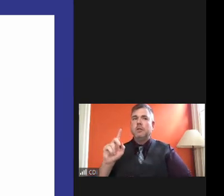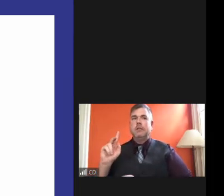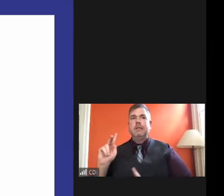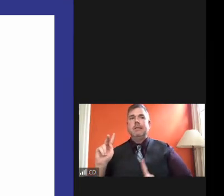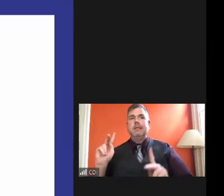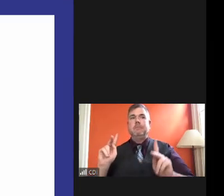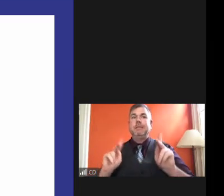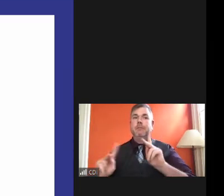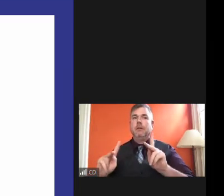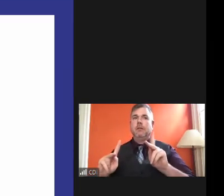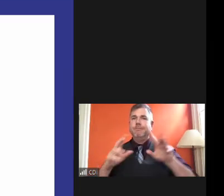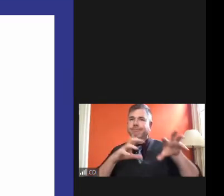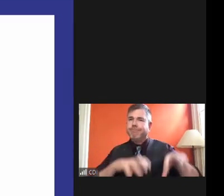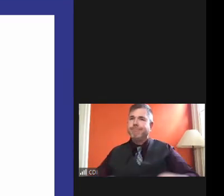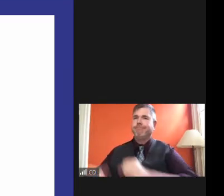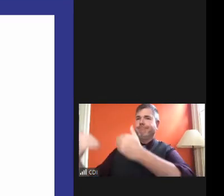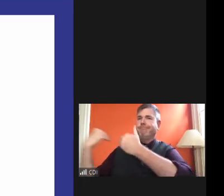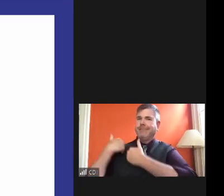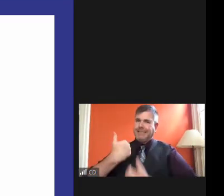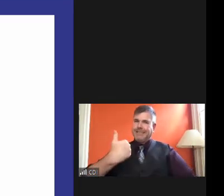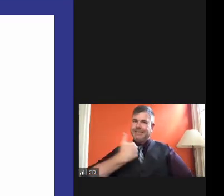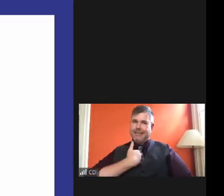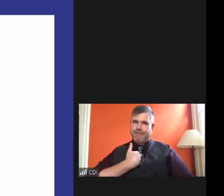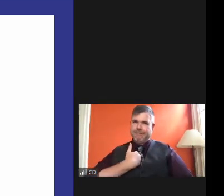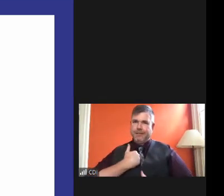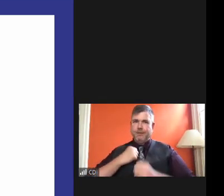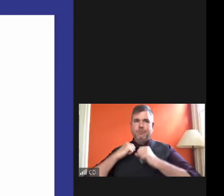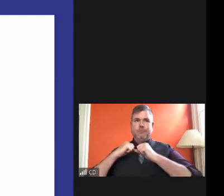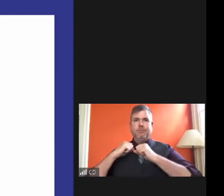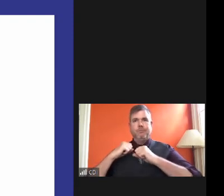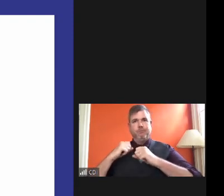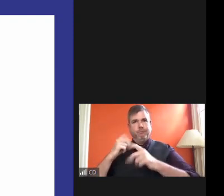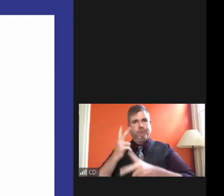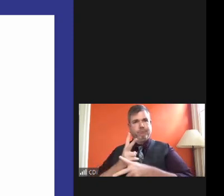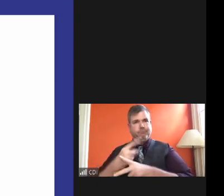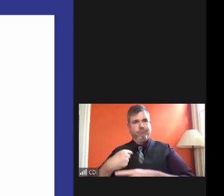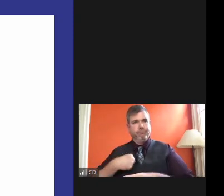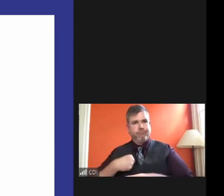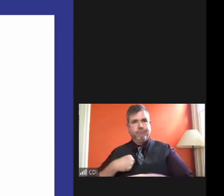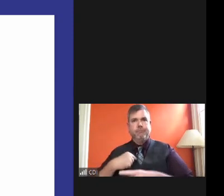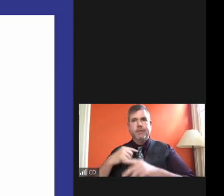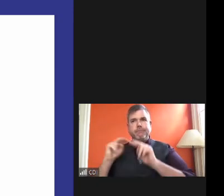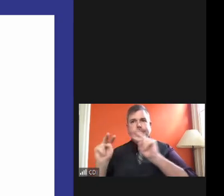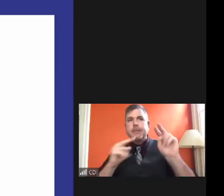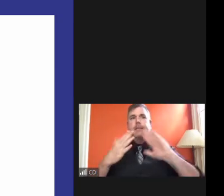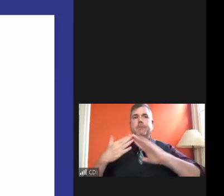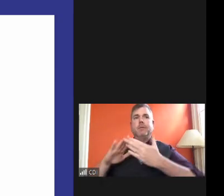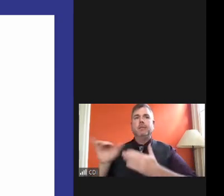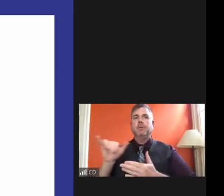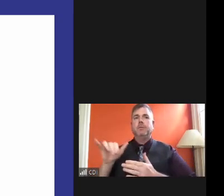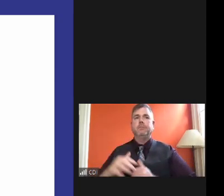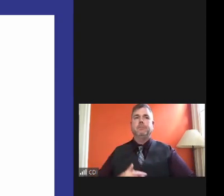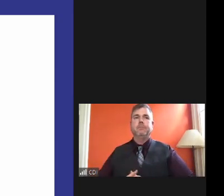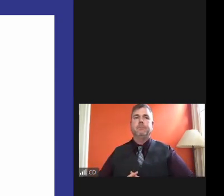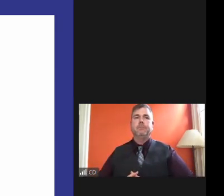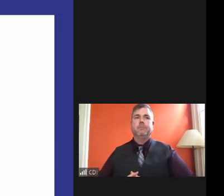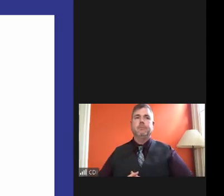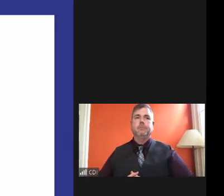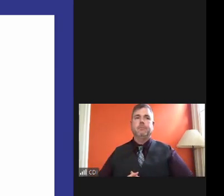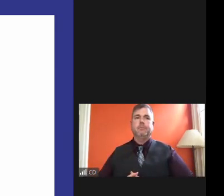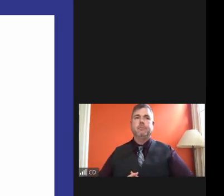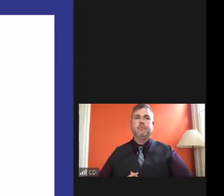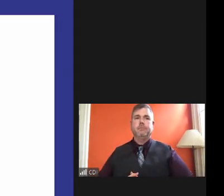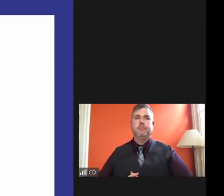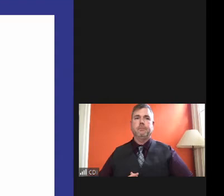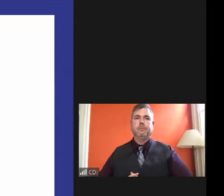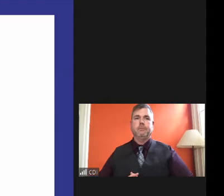this is, an example of some of the messaging about face coverings. And I just saw today that